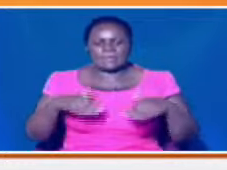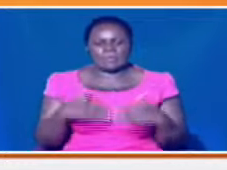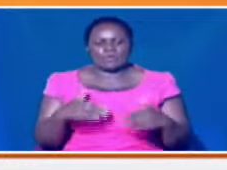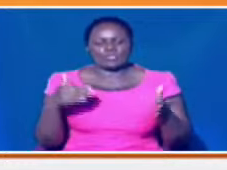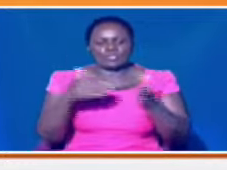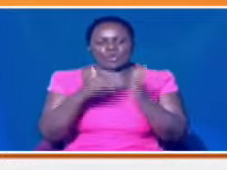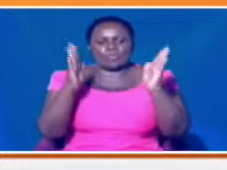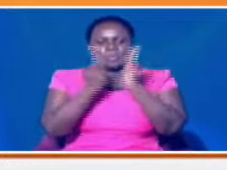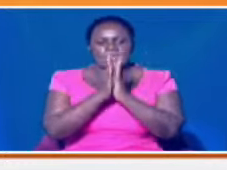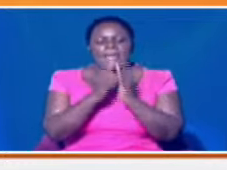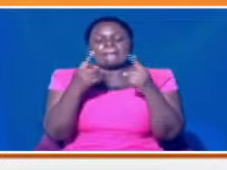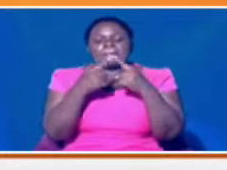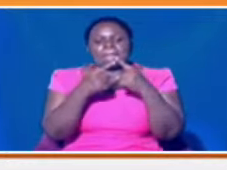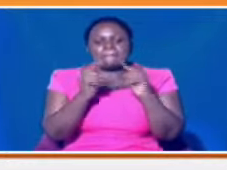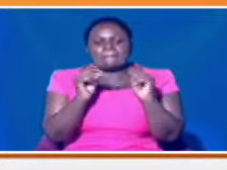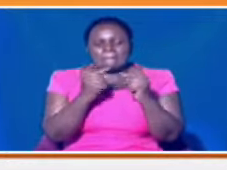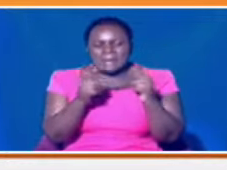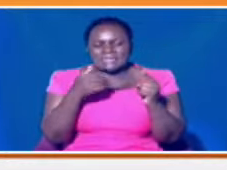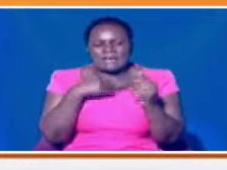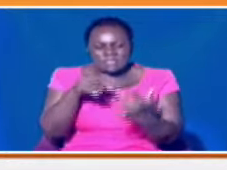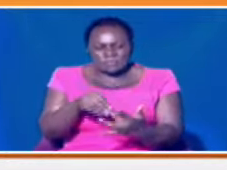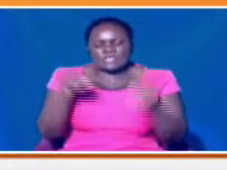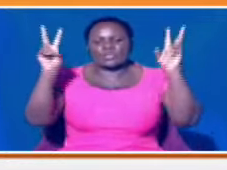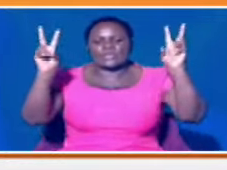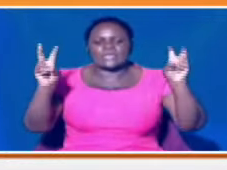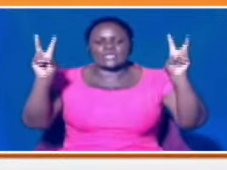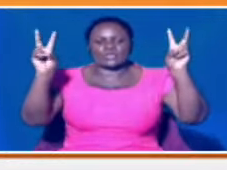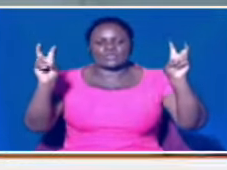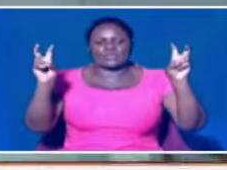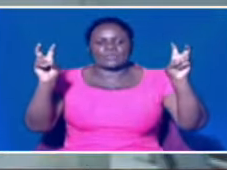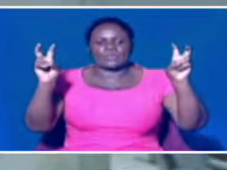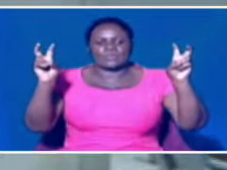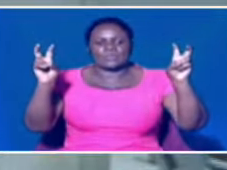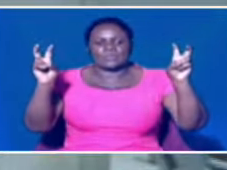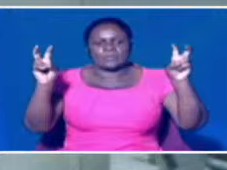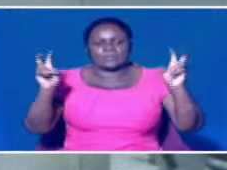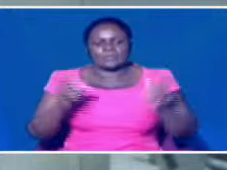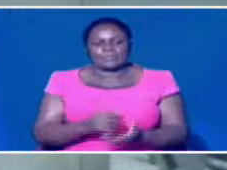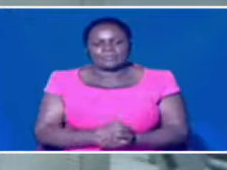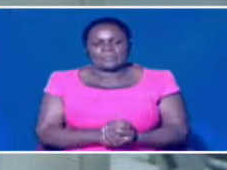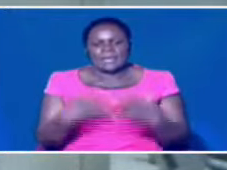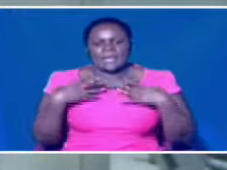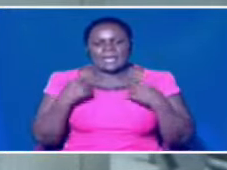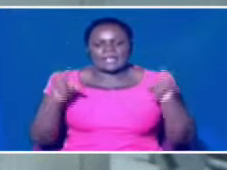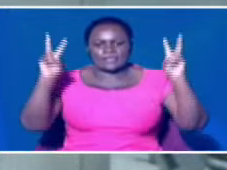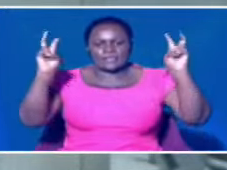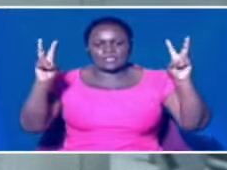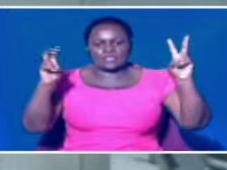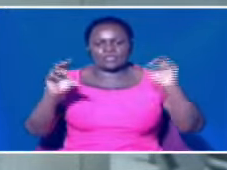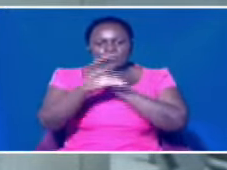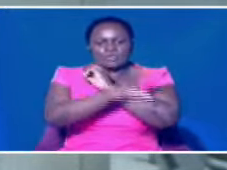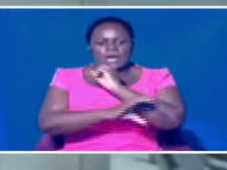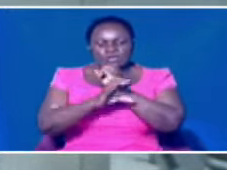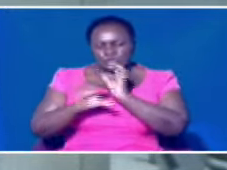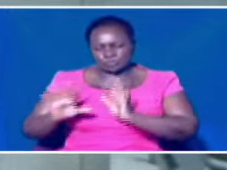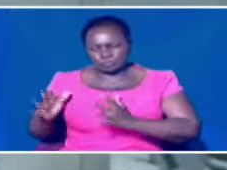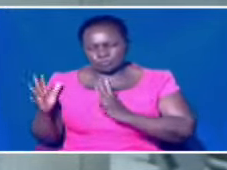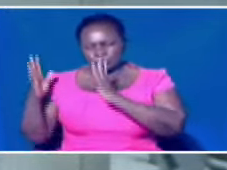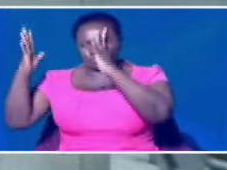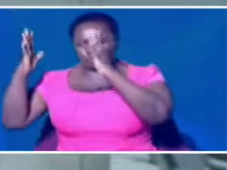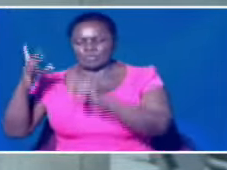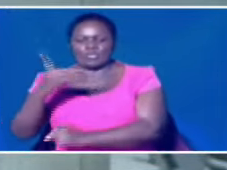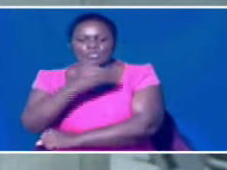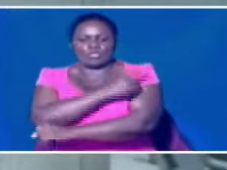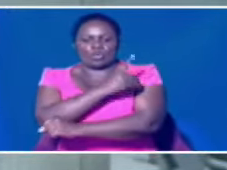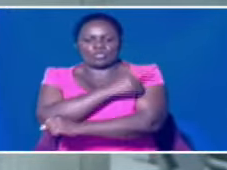from meeting. Yet we have issues peculiar to us. To help matters, as the country applauded the resolution of the